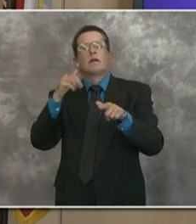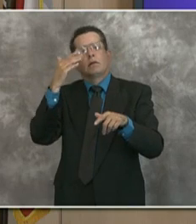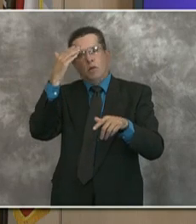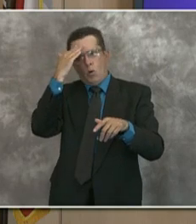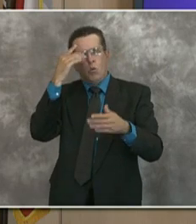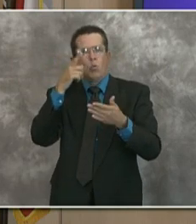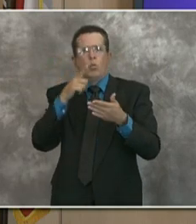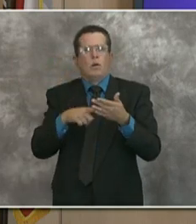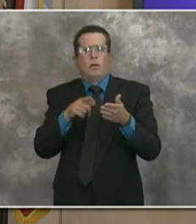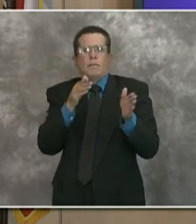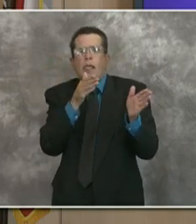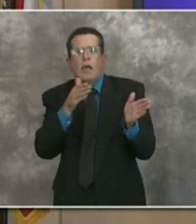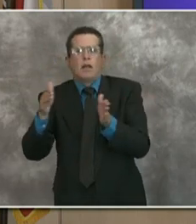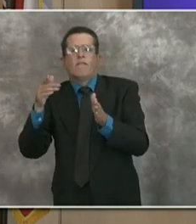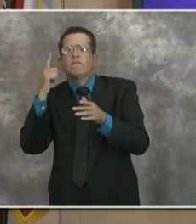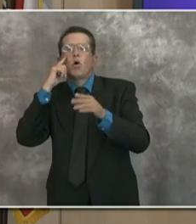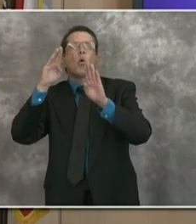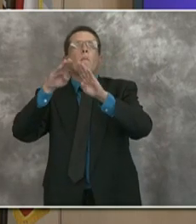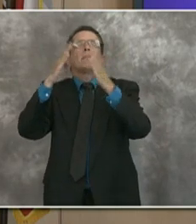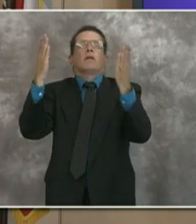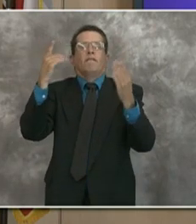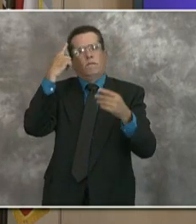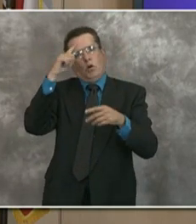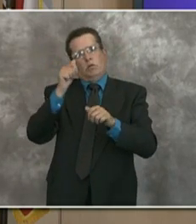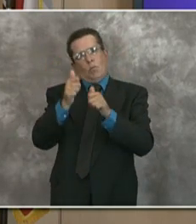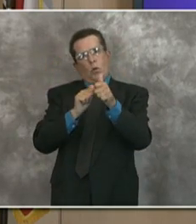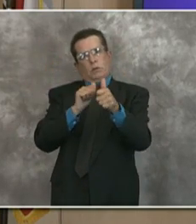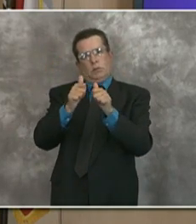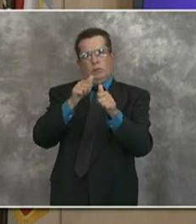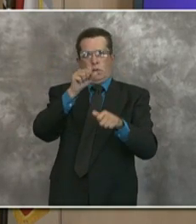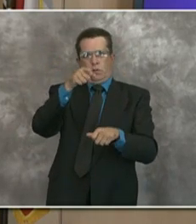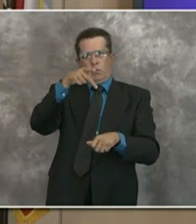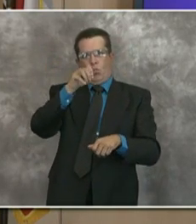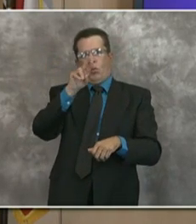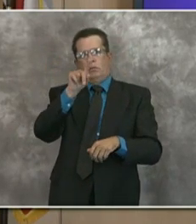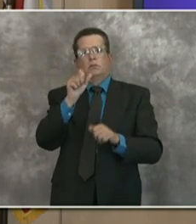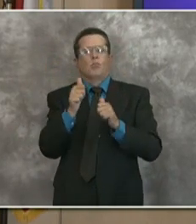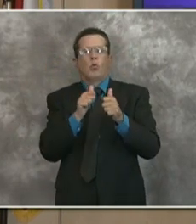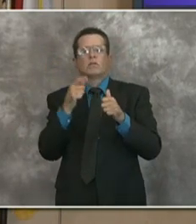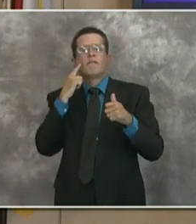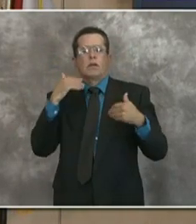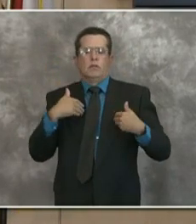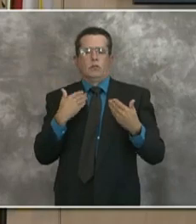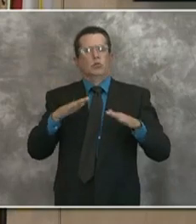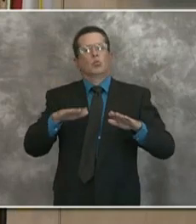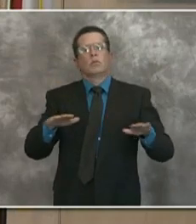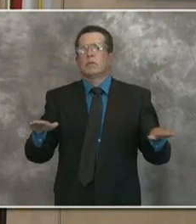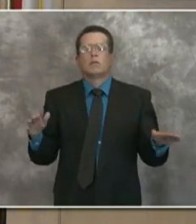terms of reopening youth sports? Okay, Dr. Wooten's going to respond.